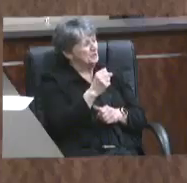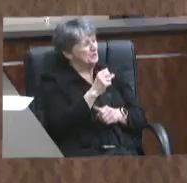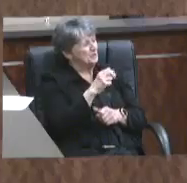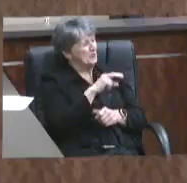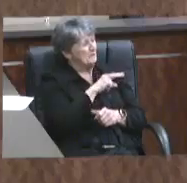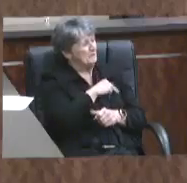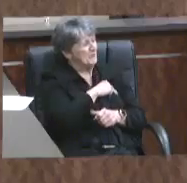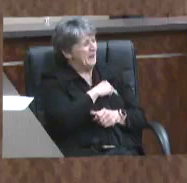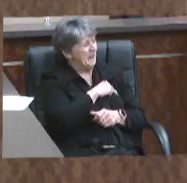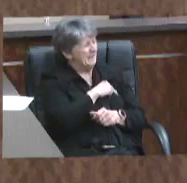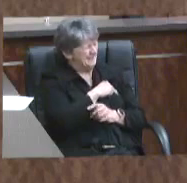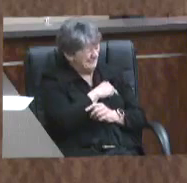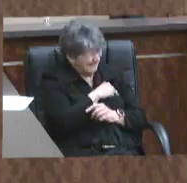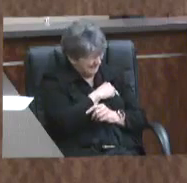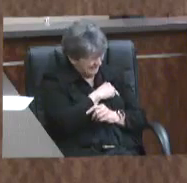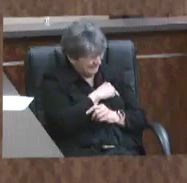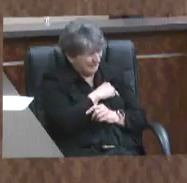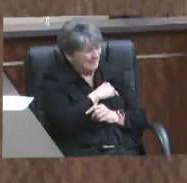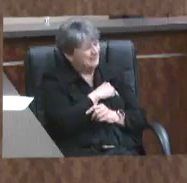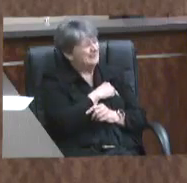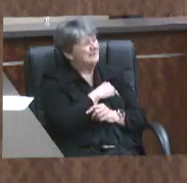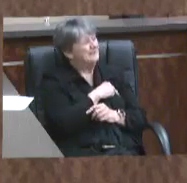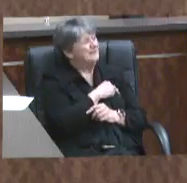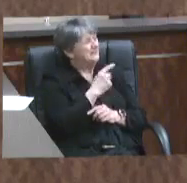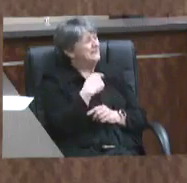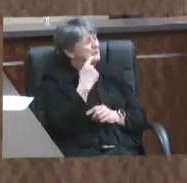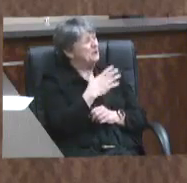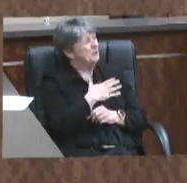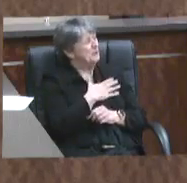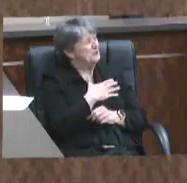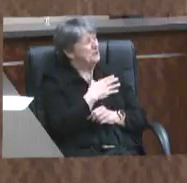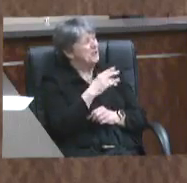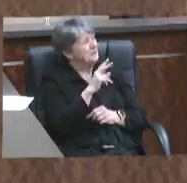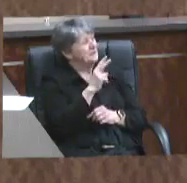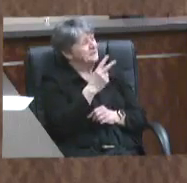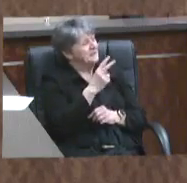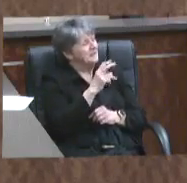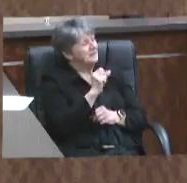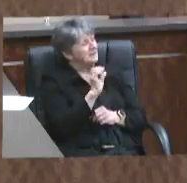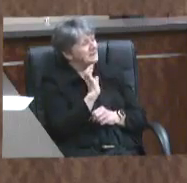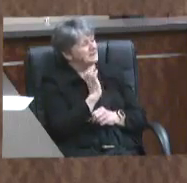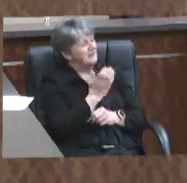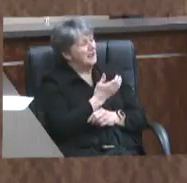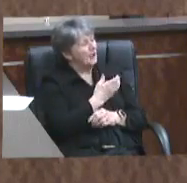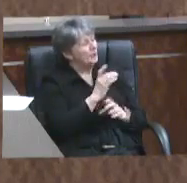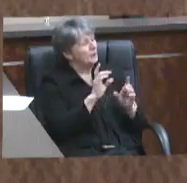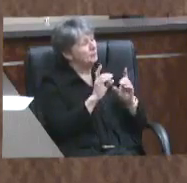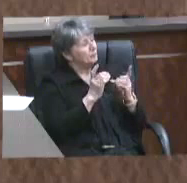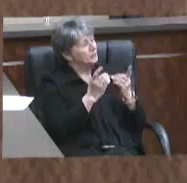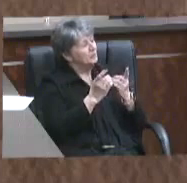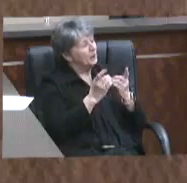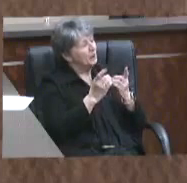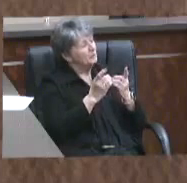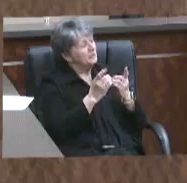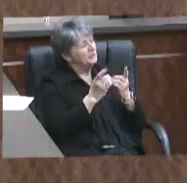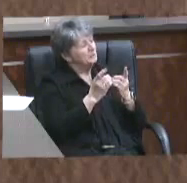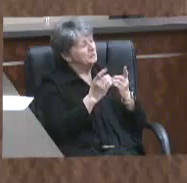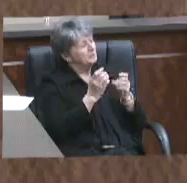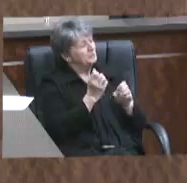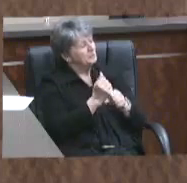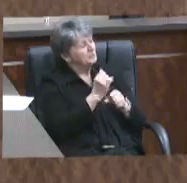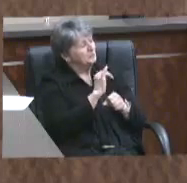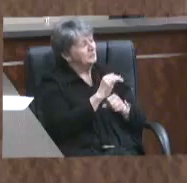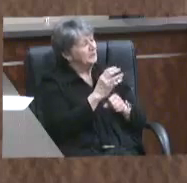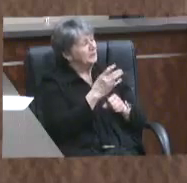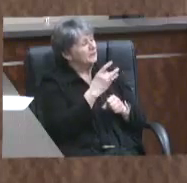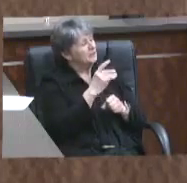that's your Fire Marshal's badge. It's been a pleasure, Rich. The second is our department was put this together, and we'd like to